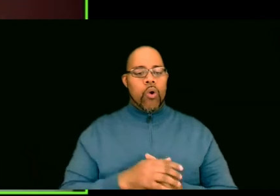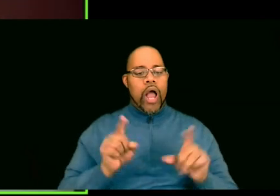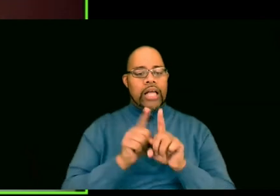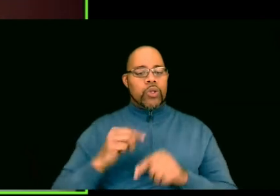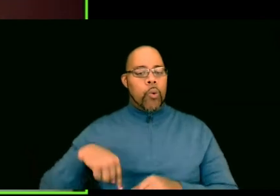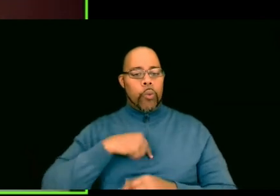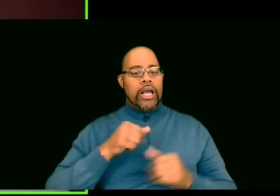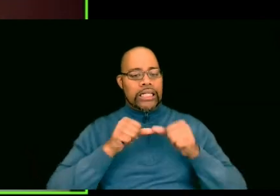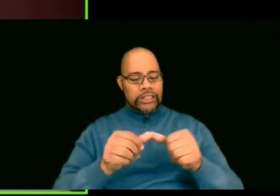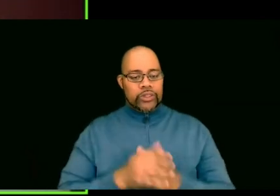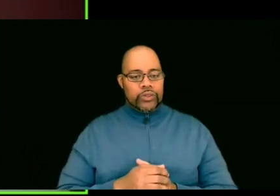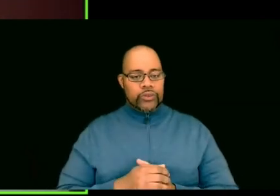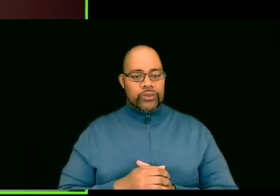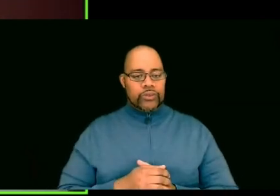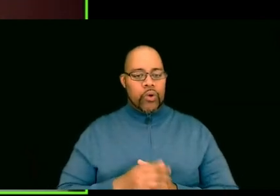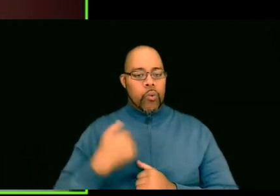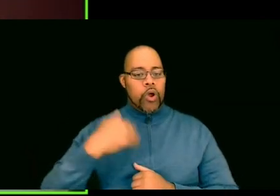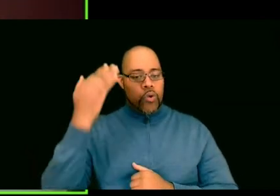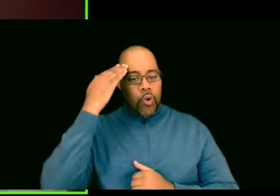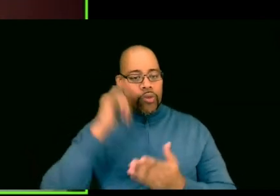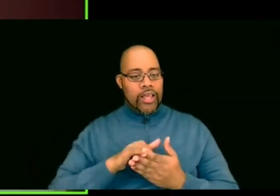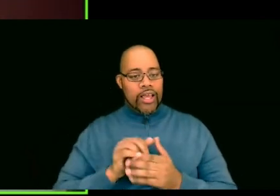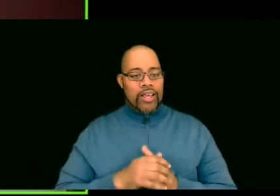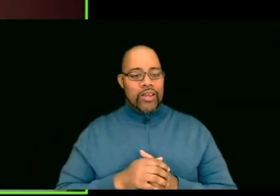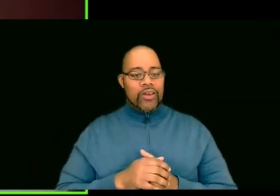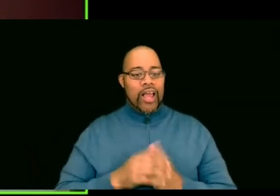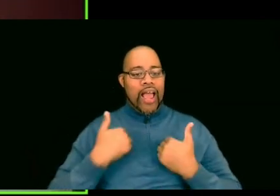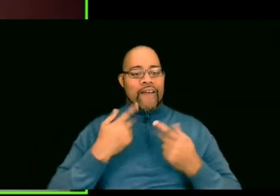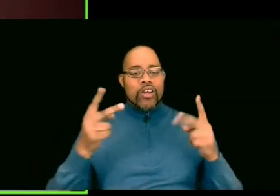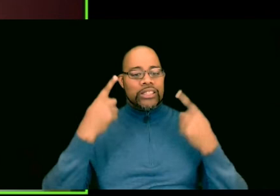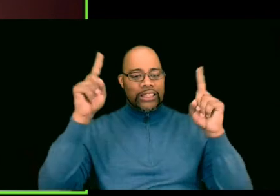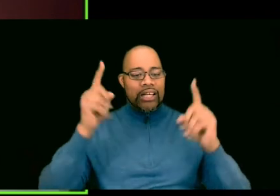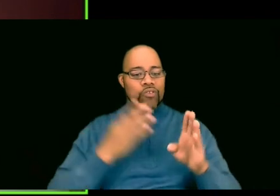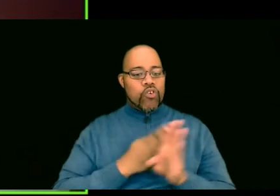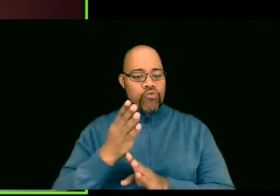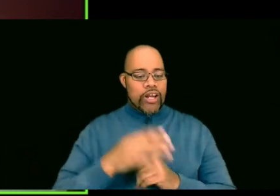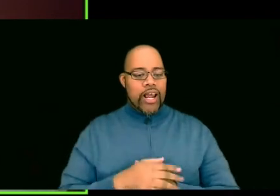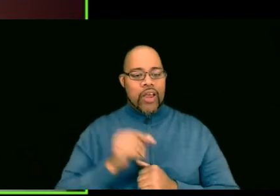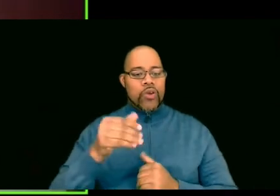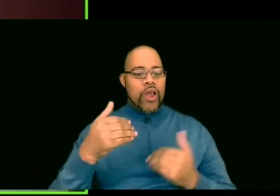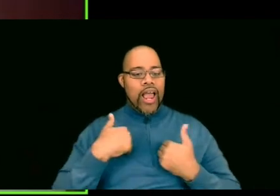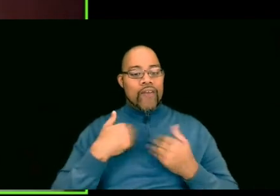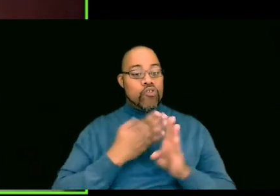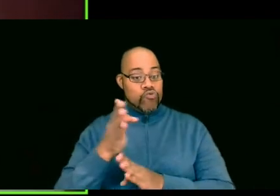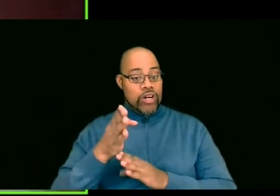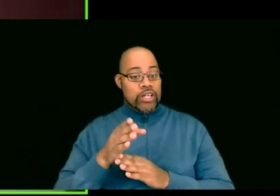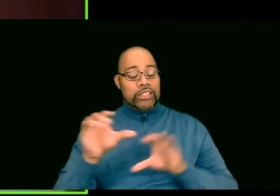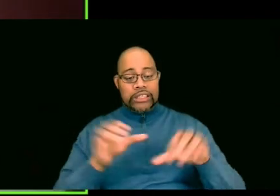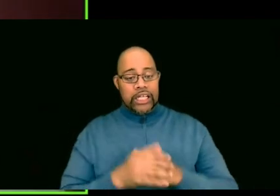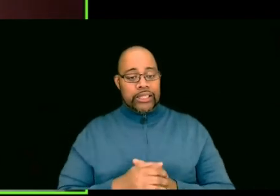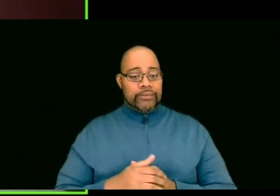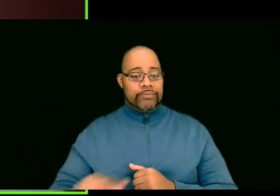So as we continue on, like we know that you have had a very successful career and